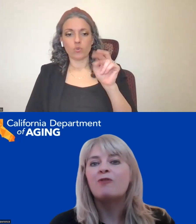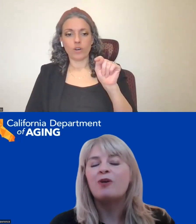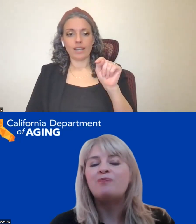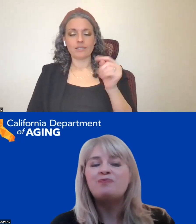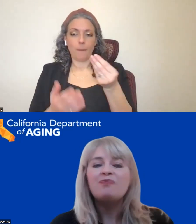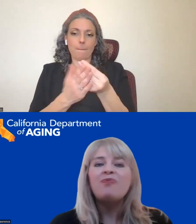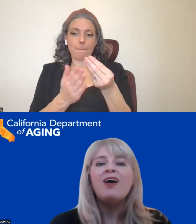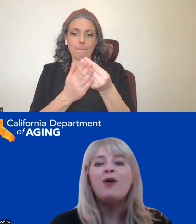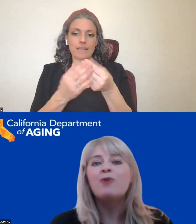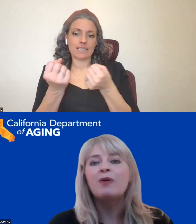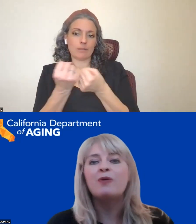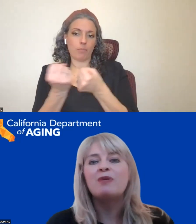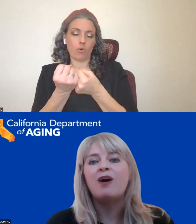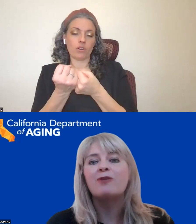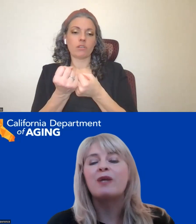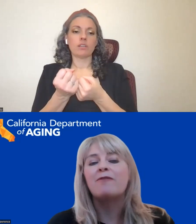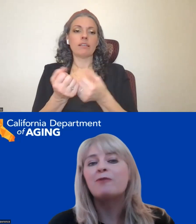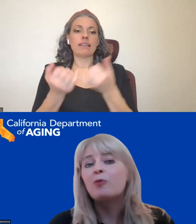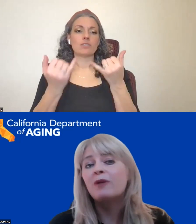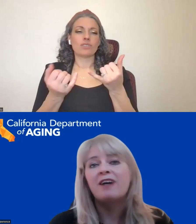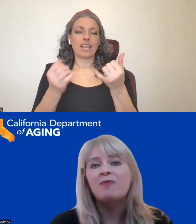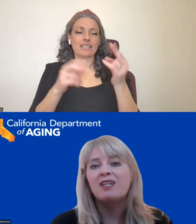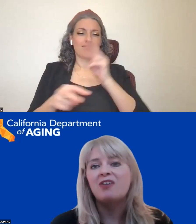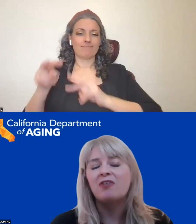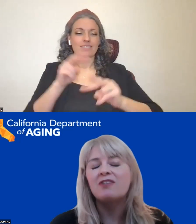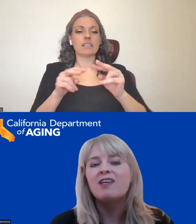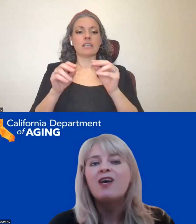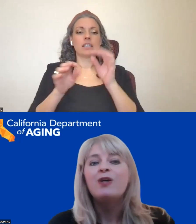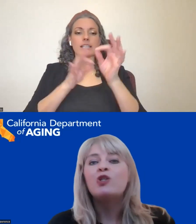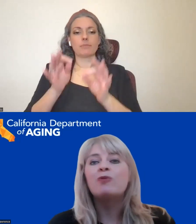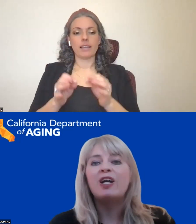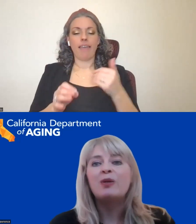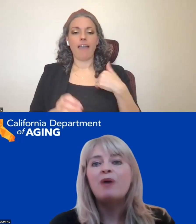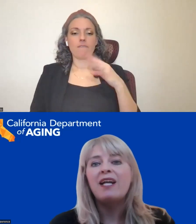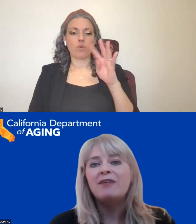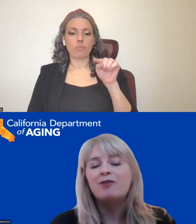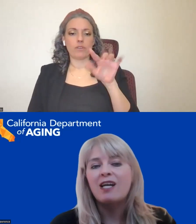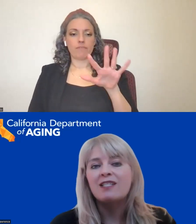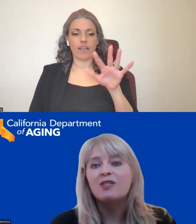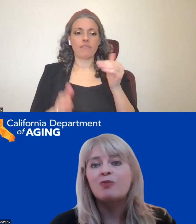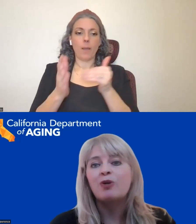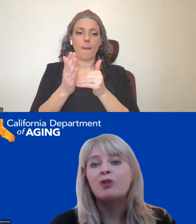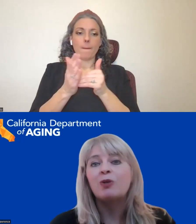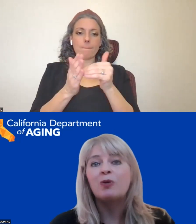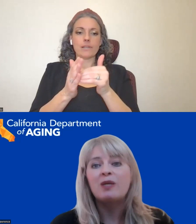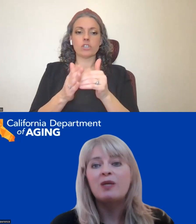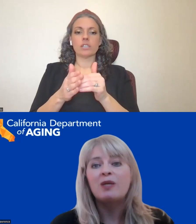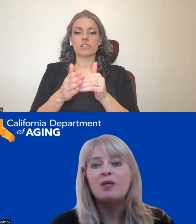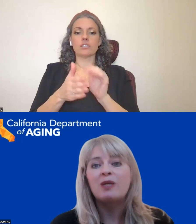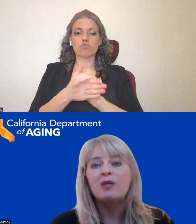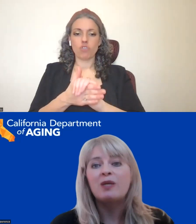an overview of what we're going to be offering. We have $4.5 million to provide competitive grants to support